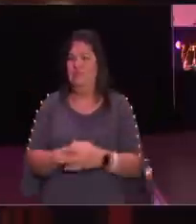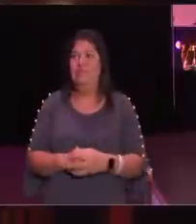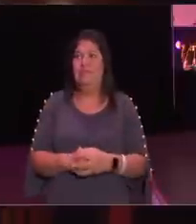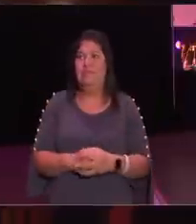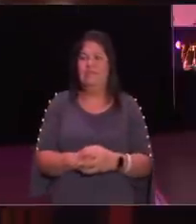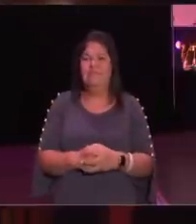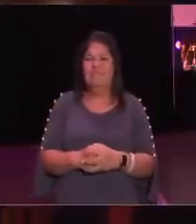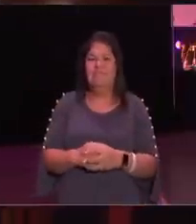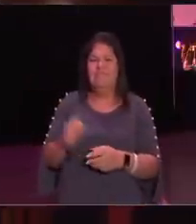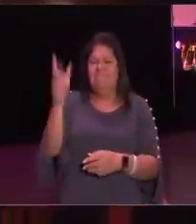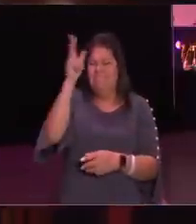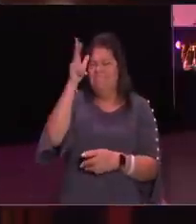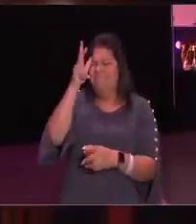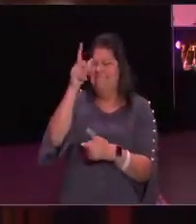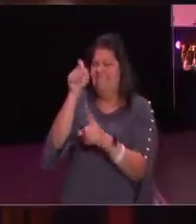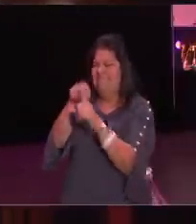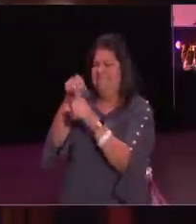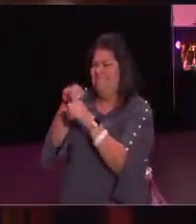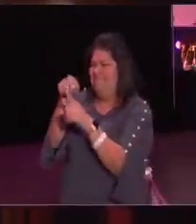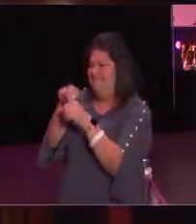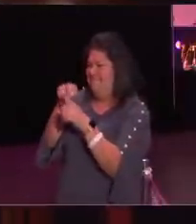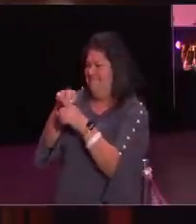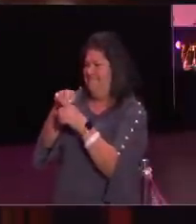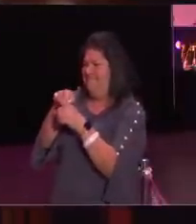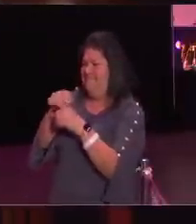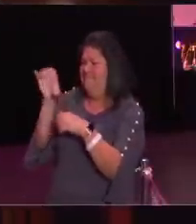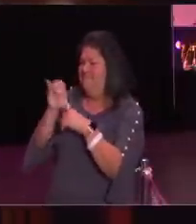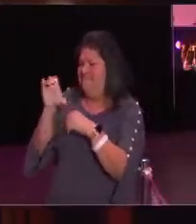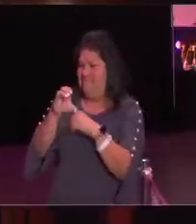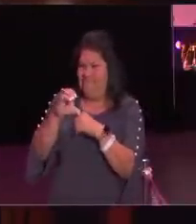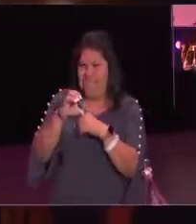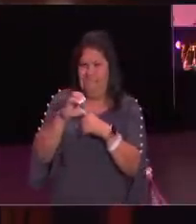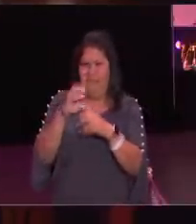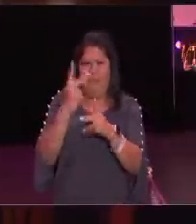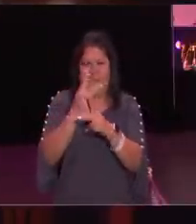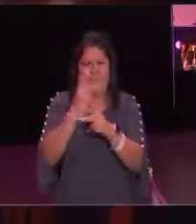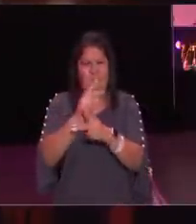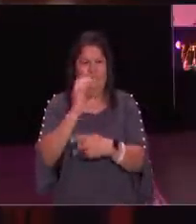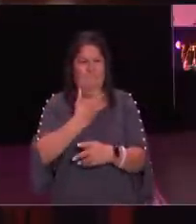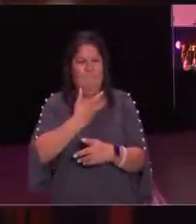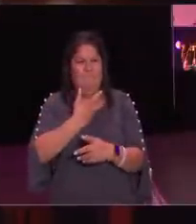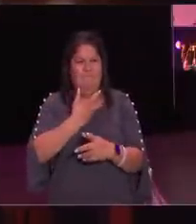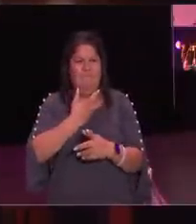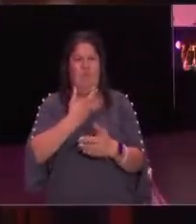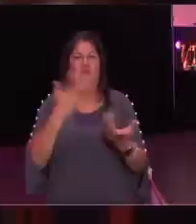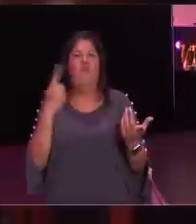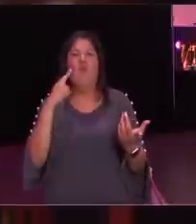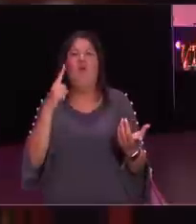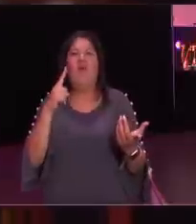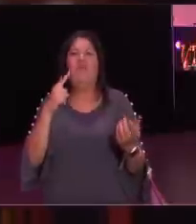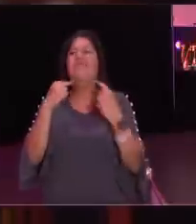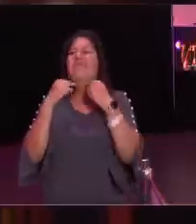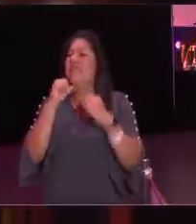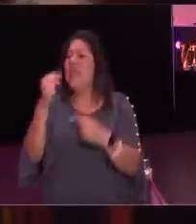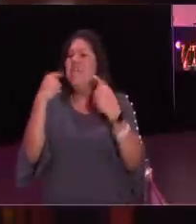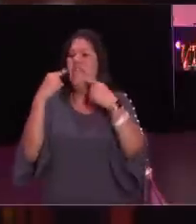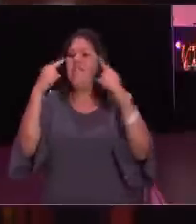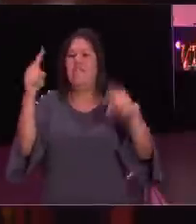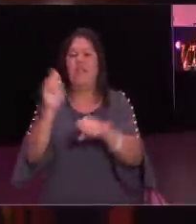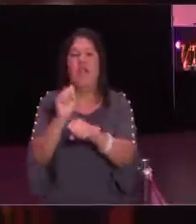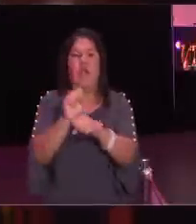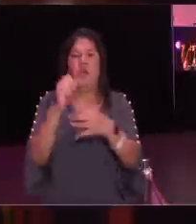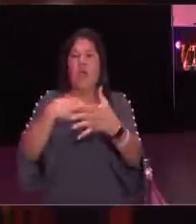And the enemy has launched an attack on the mind of our church to keep us from fulfilling our purpose in the